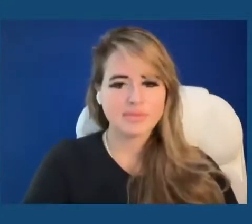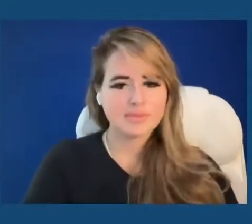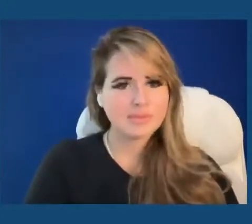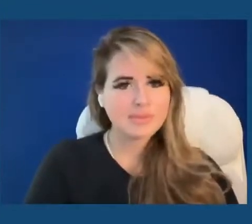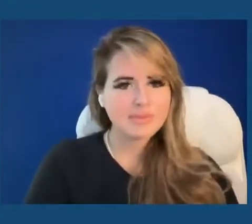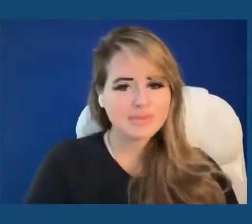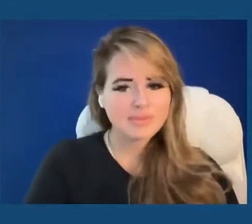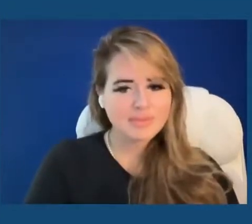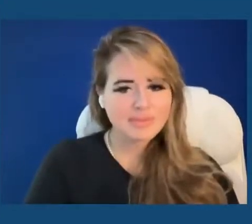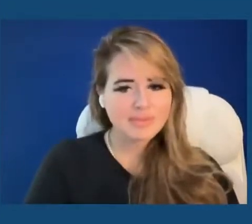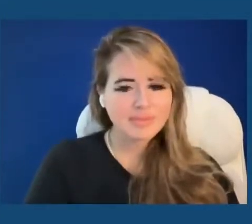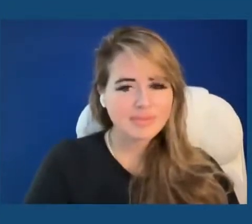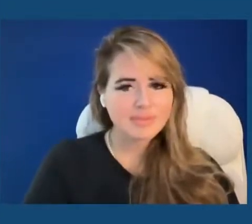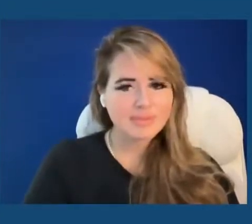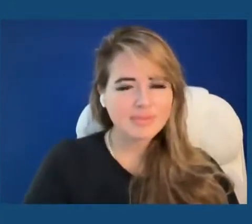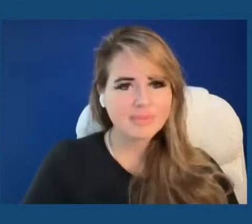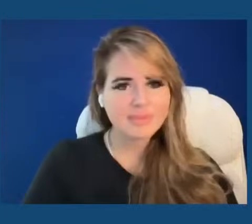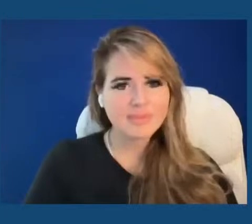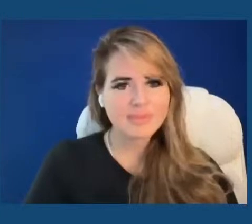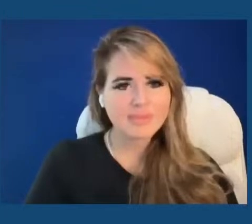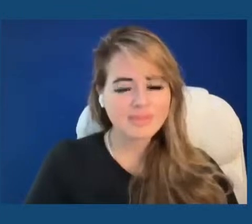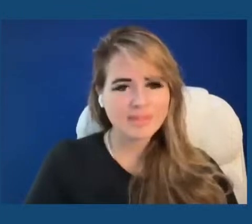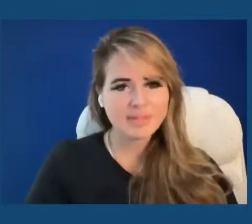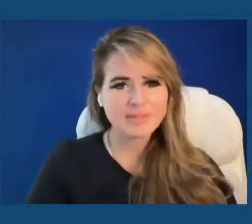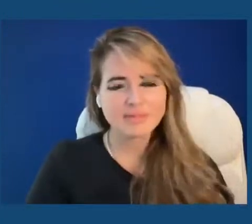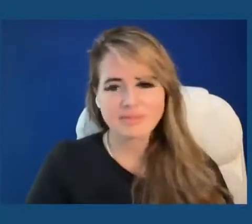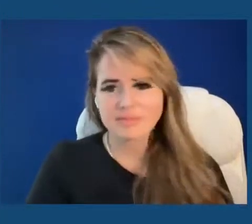There you go, Supervisor.